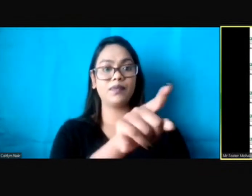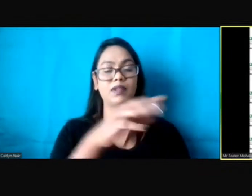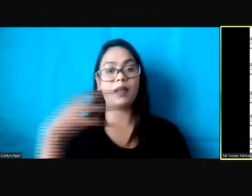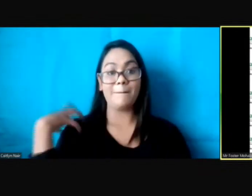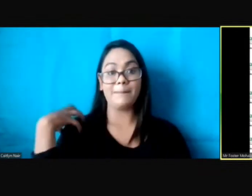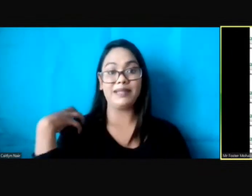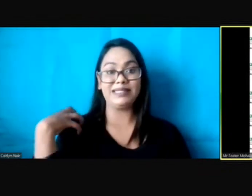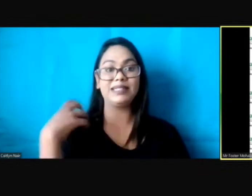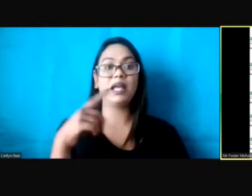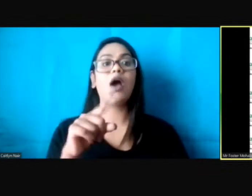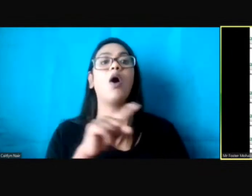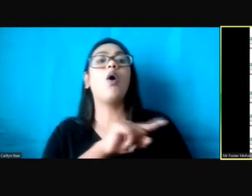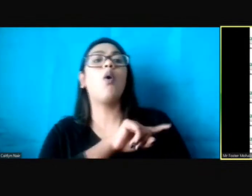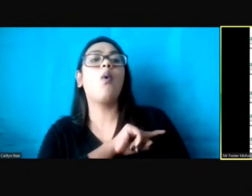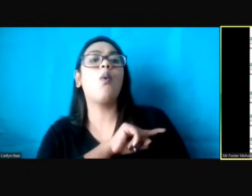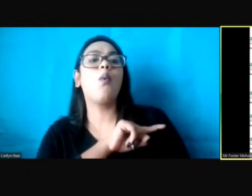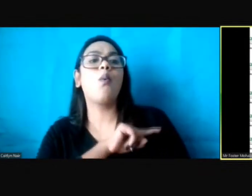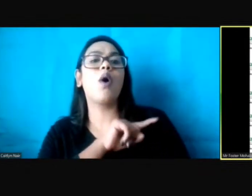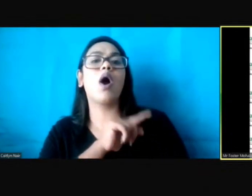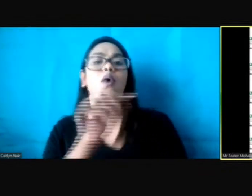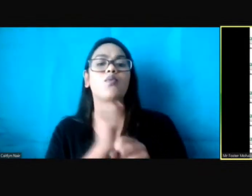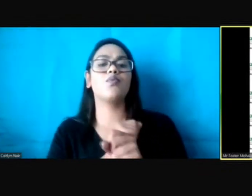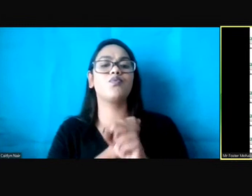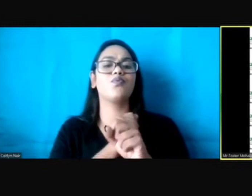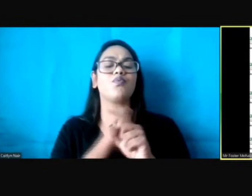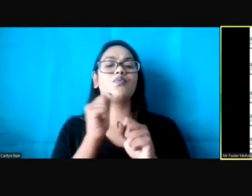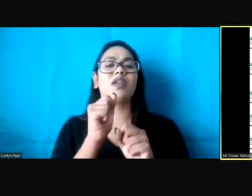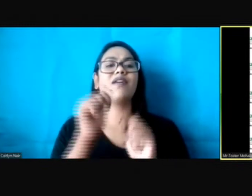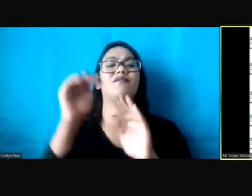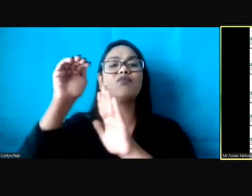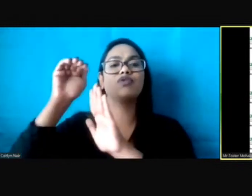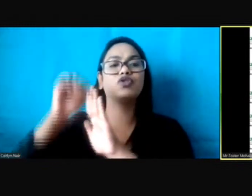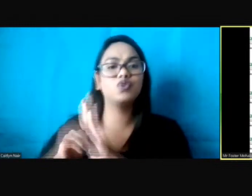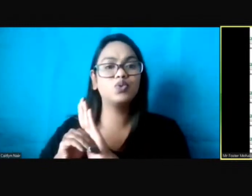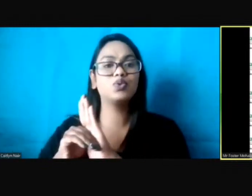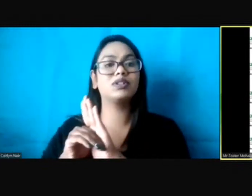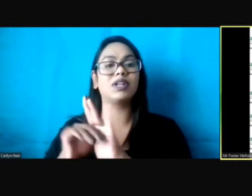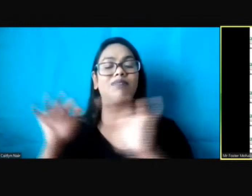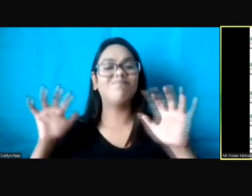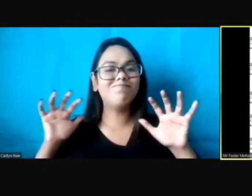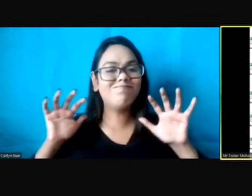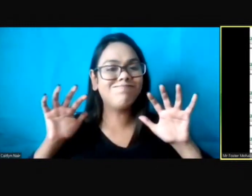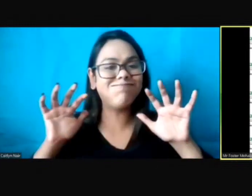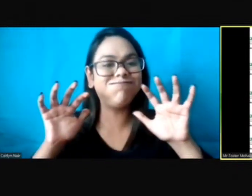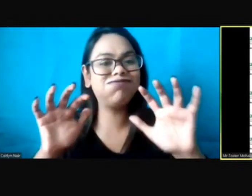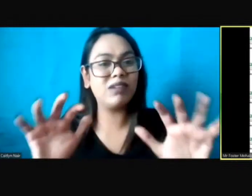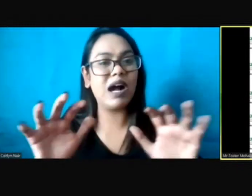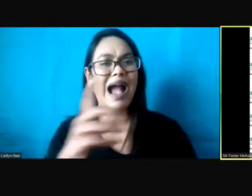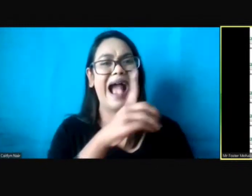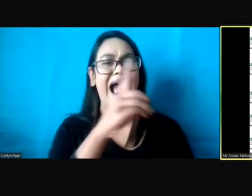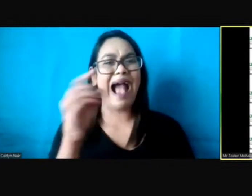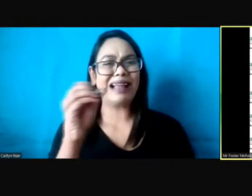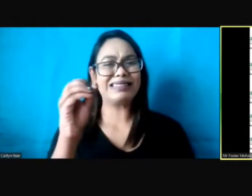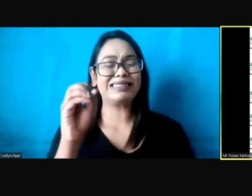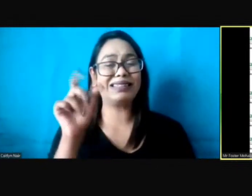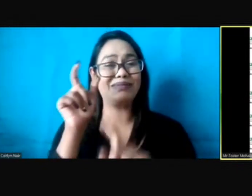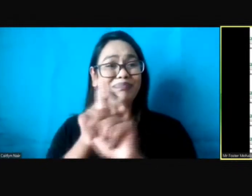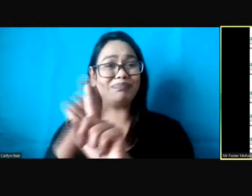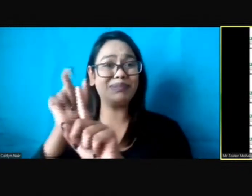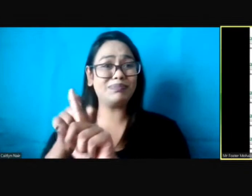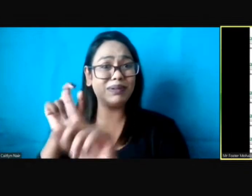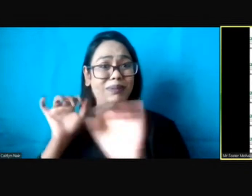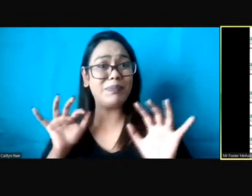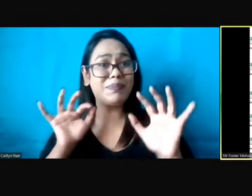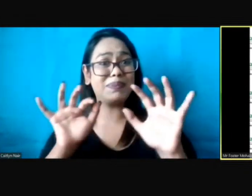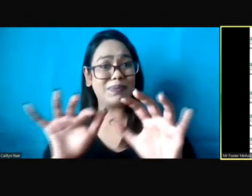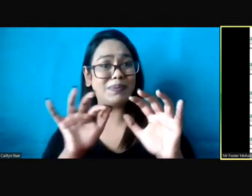you not reduce the permitted size of large gatherings over festive seasons? Hundreds of people seem bit excessive and usually